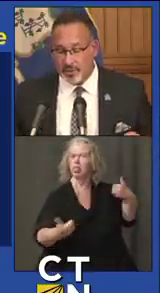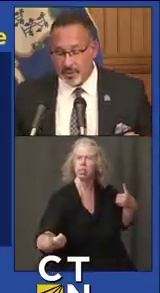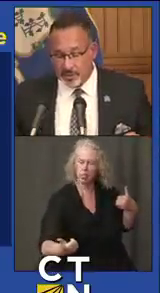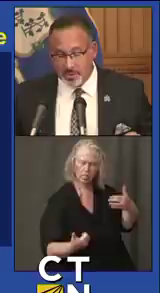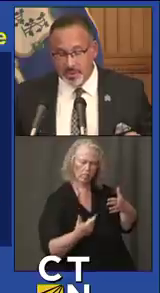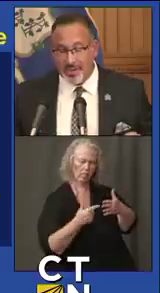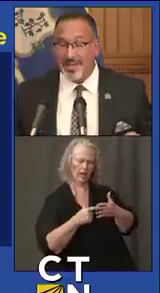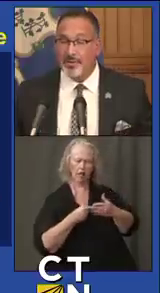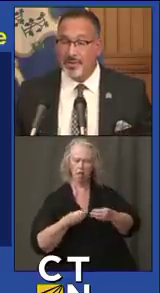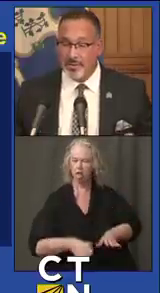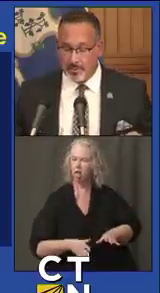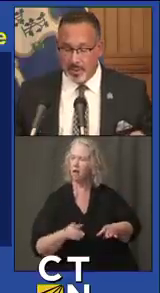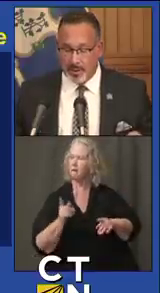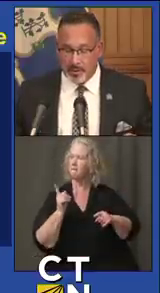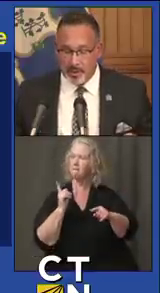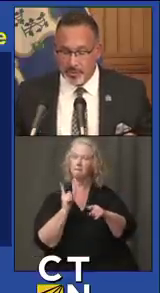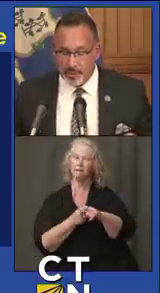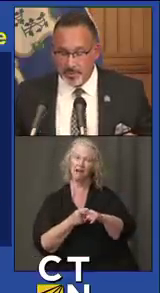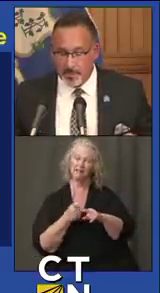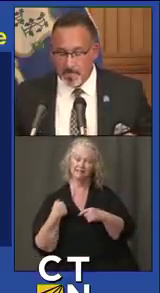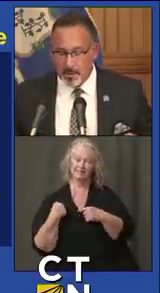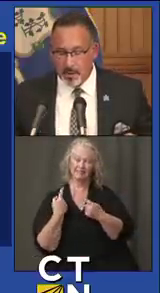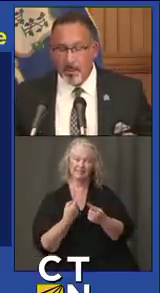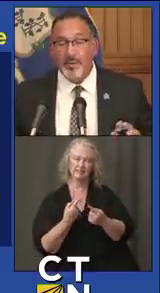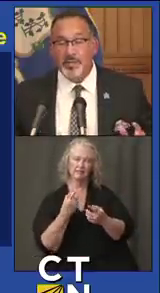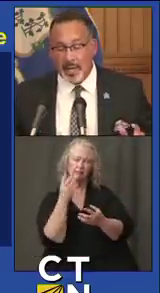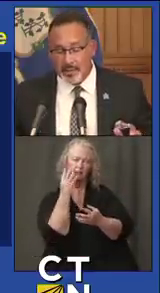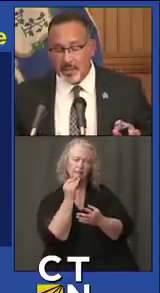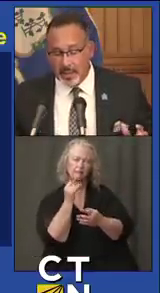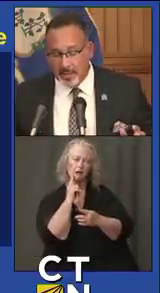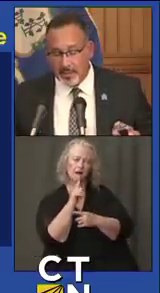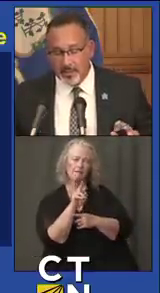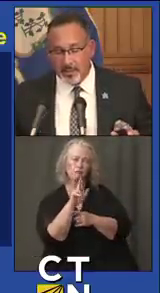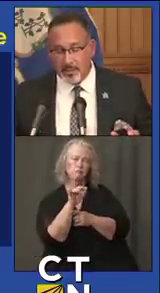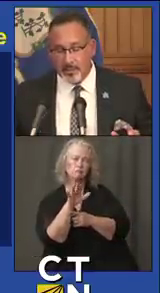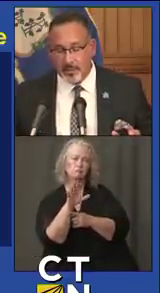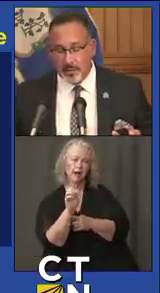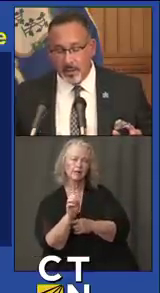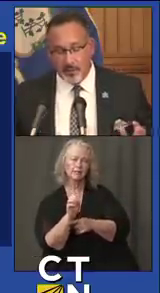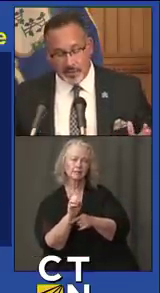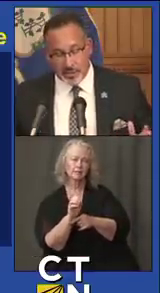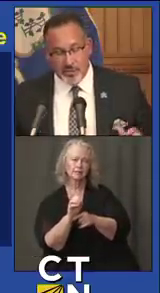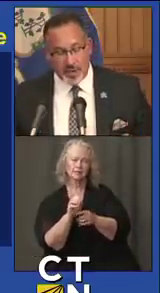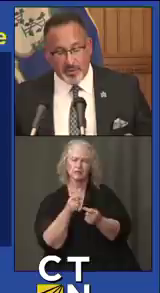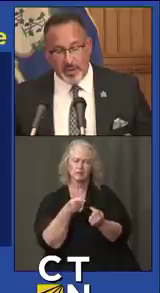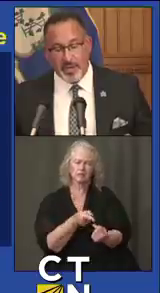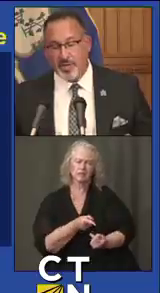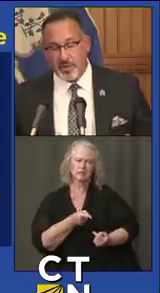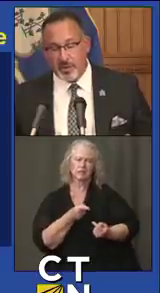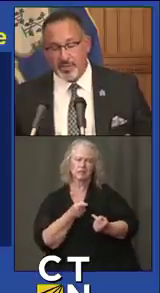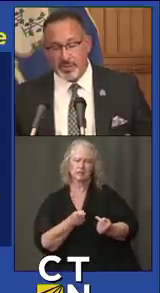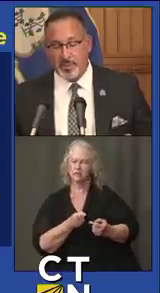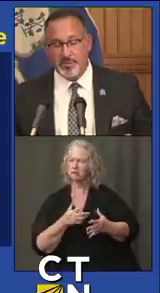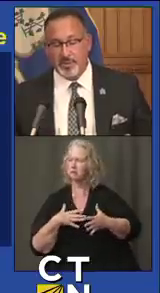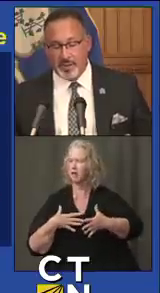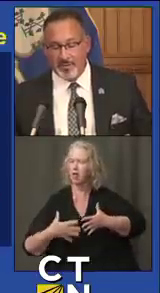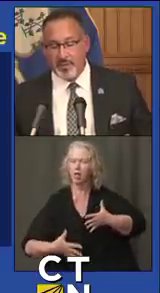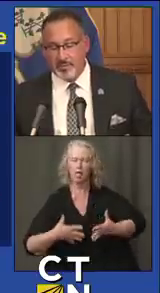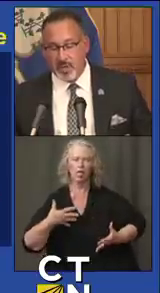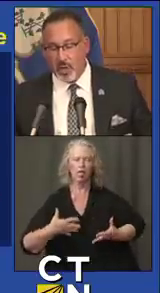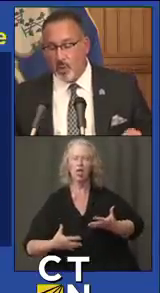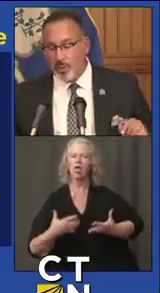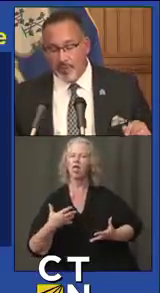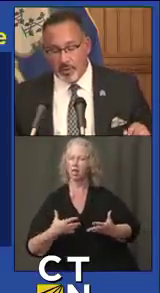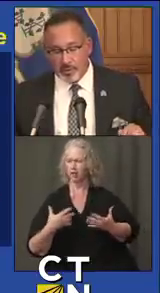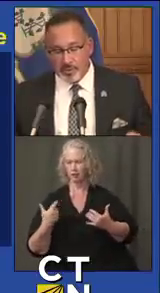racial tensions and ignorance that plague our country. While the challenge ahead of us is greater than any educator has experienced in our